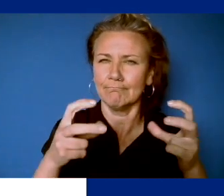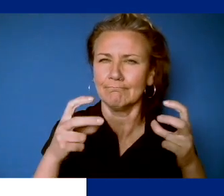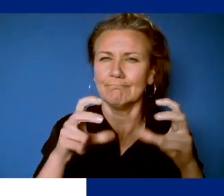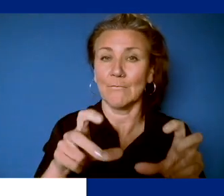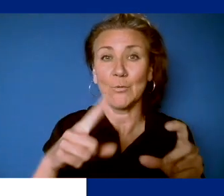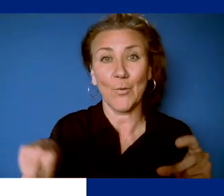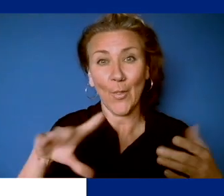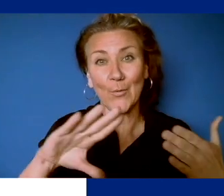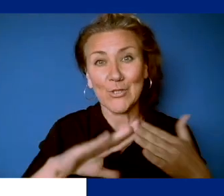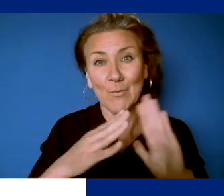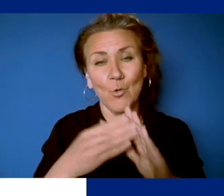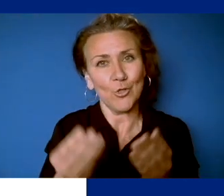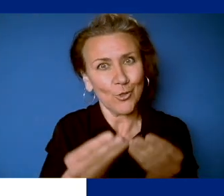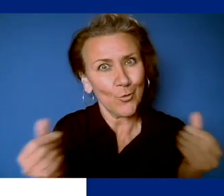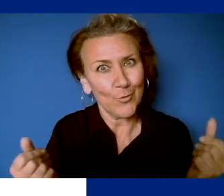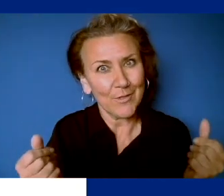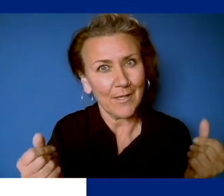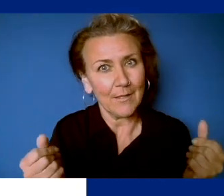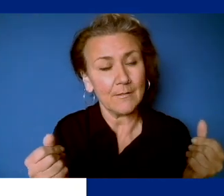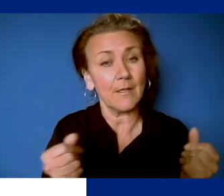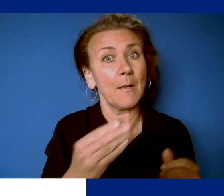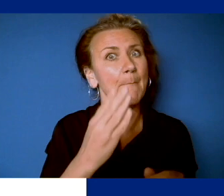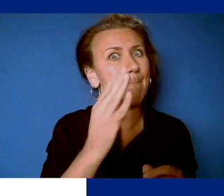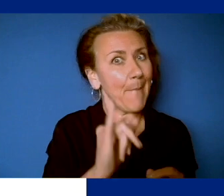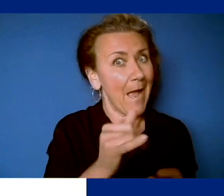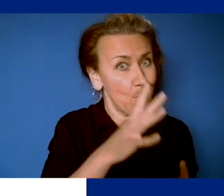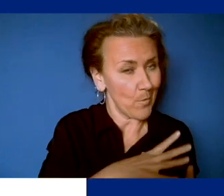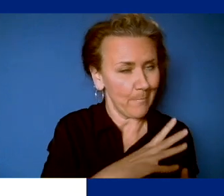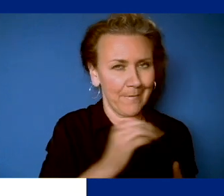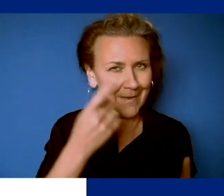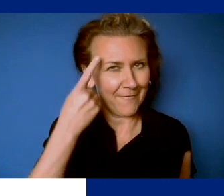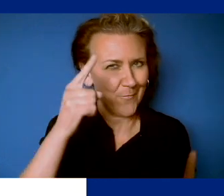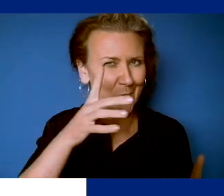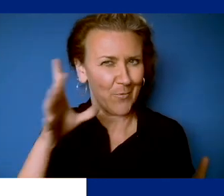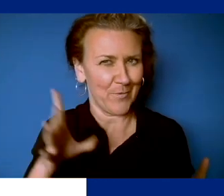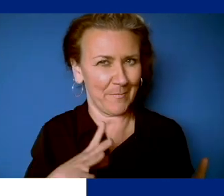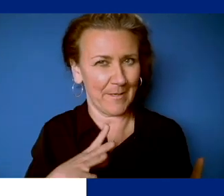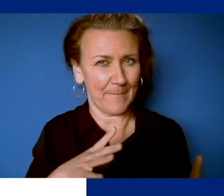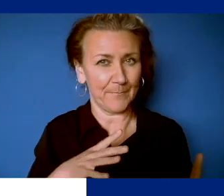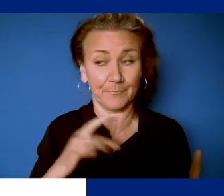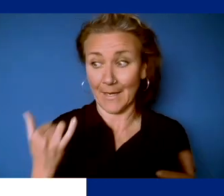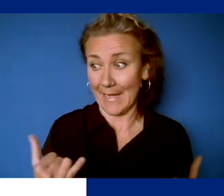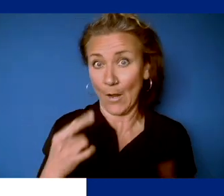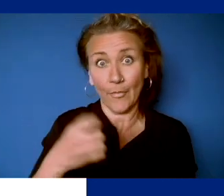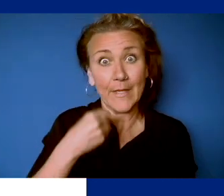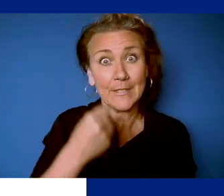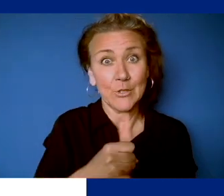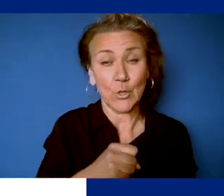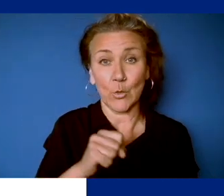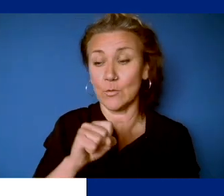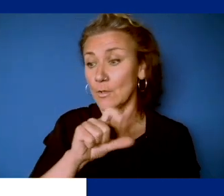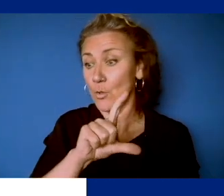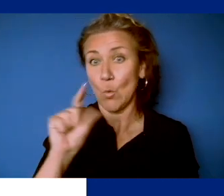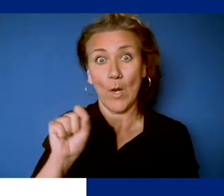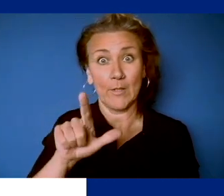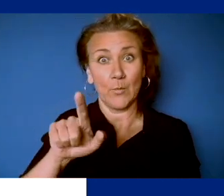invested in those community solutions by and for women. This year, 2021, our grant making